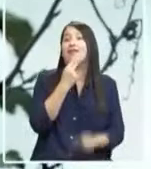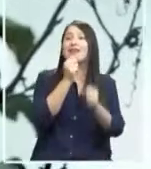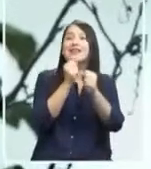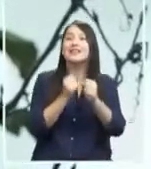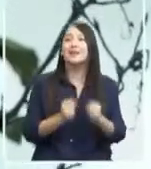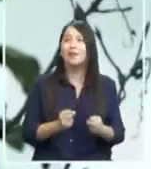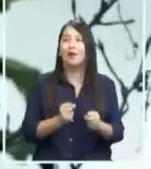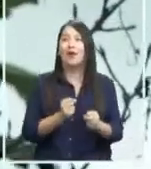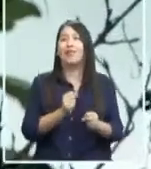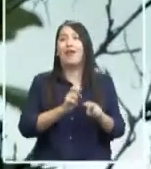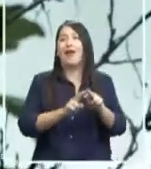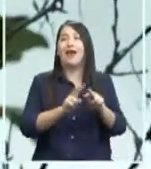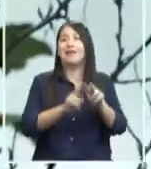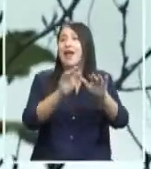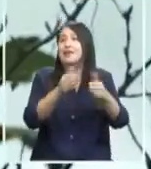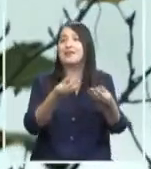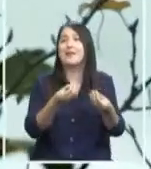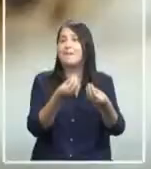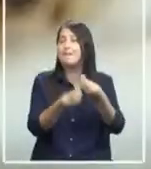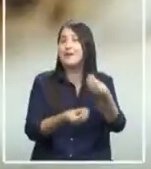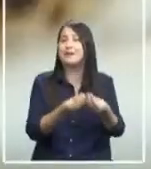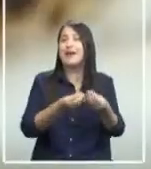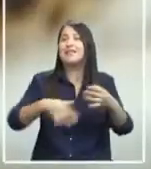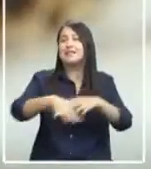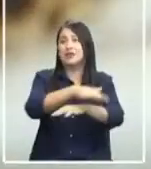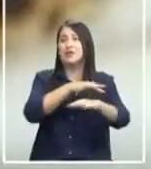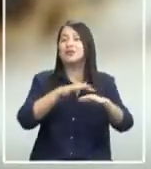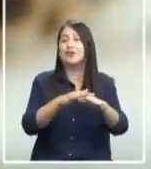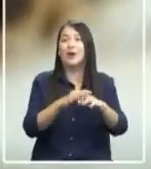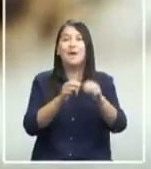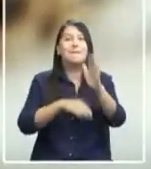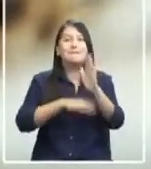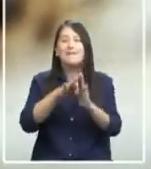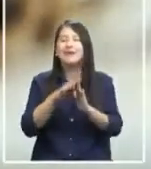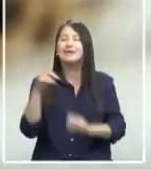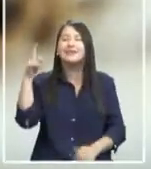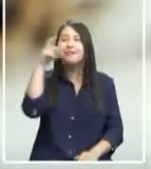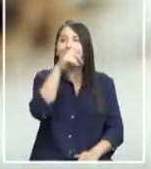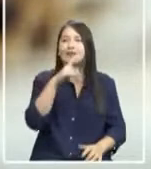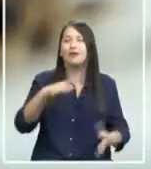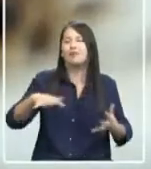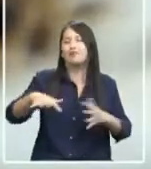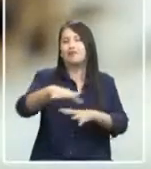themselves in the most difficult situation.